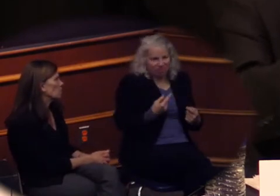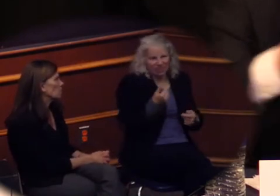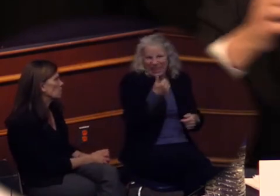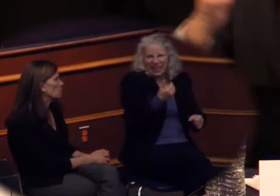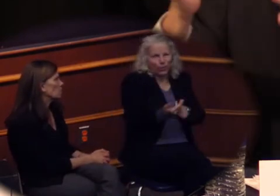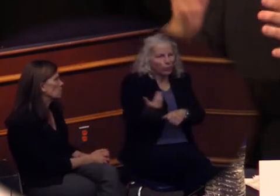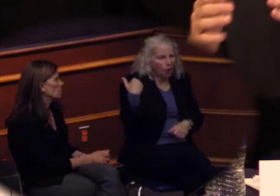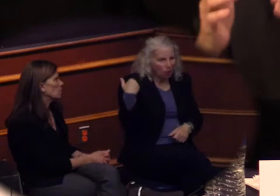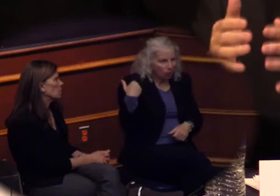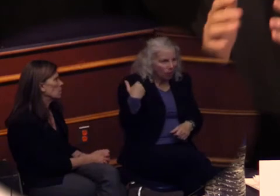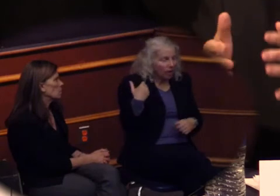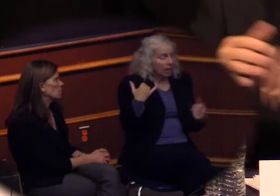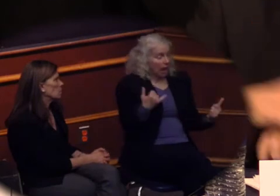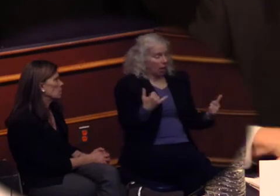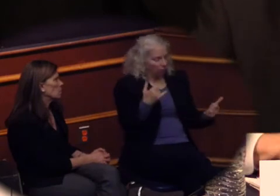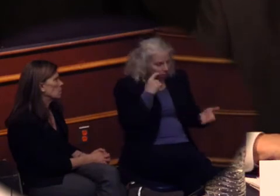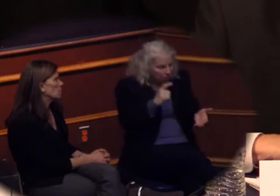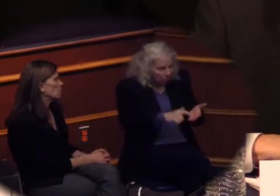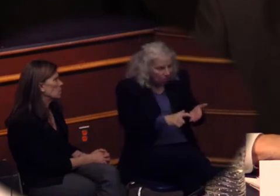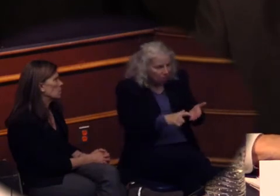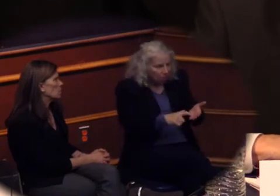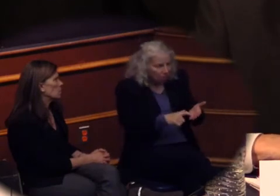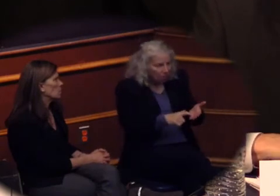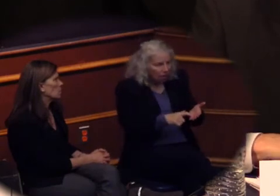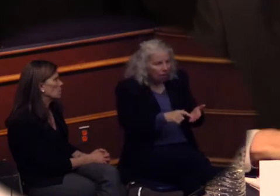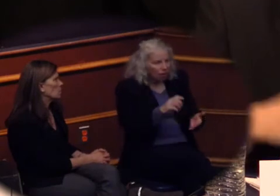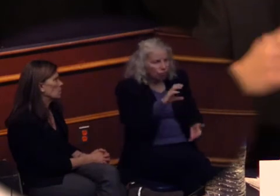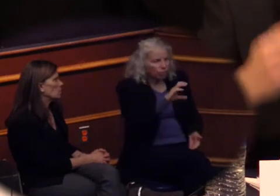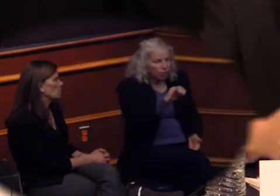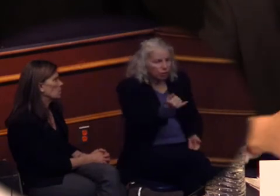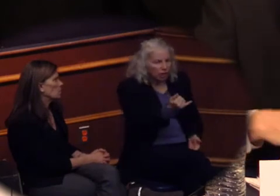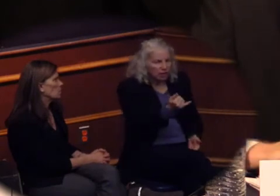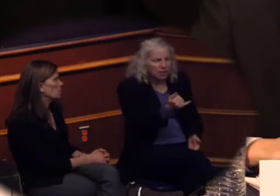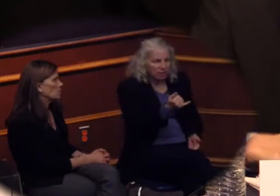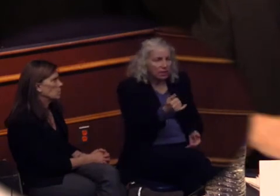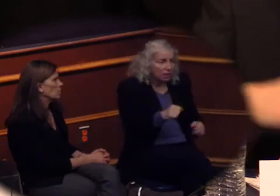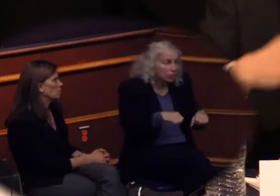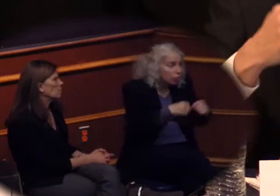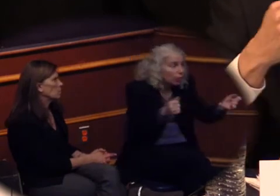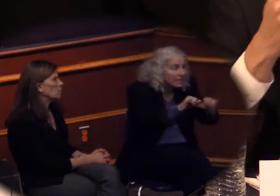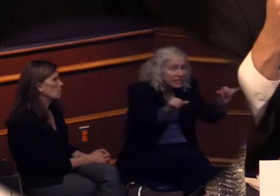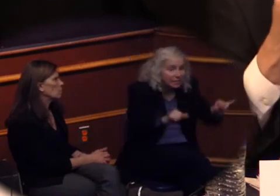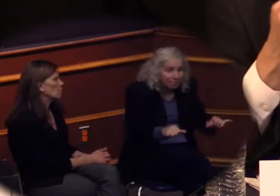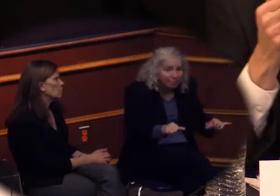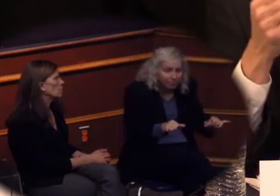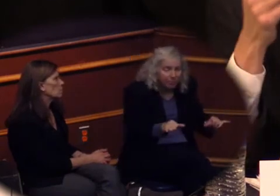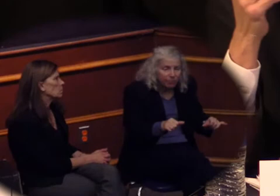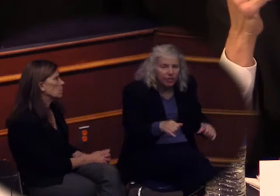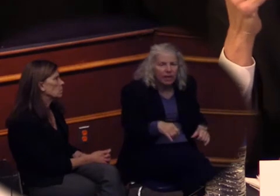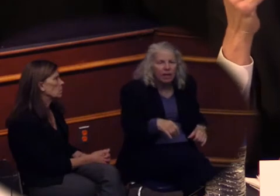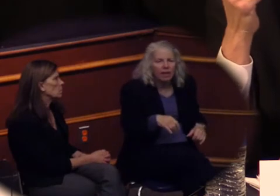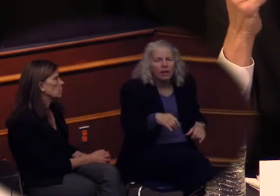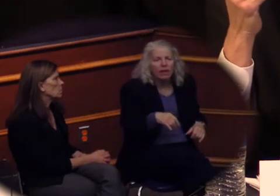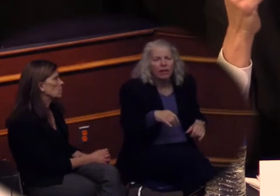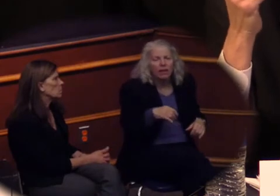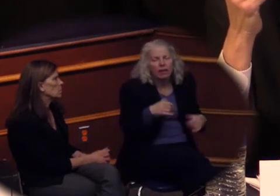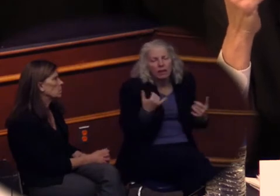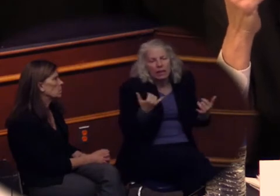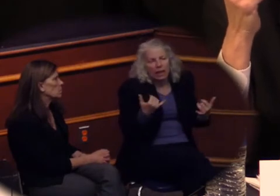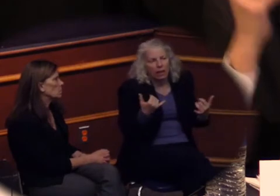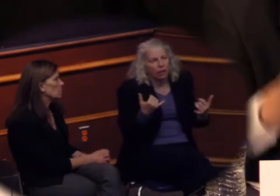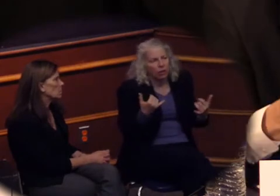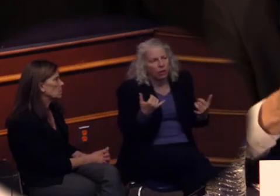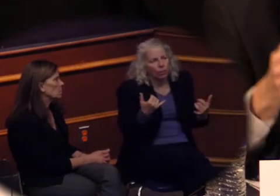20 years ago, to a recognition that these criminal justice is fundamentally broken. We face the